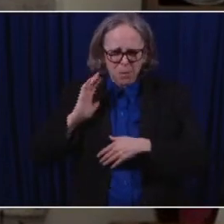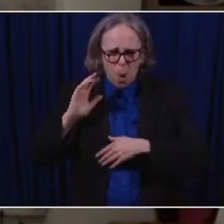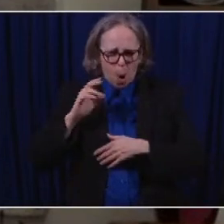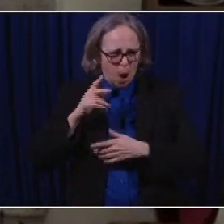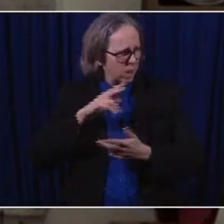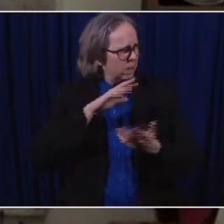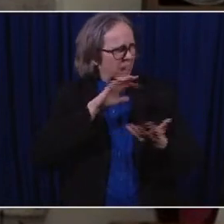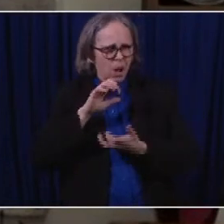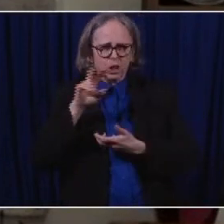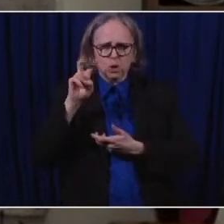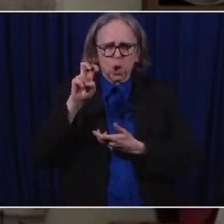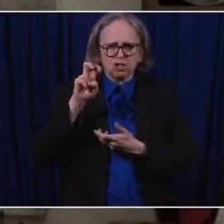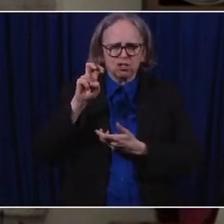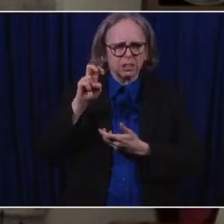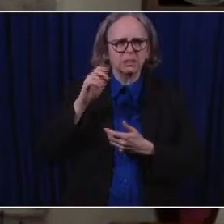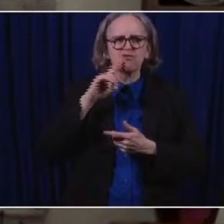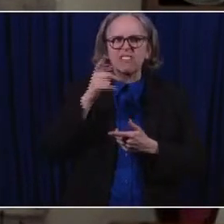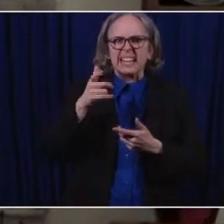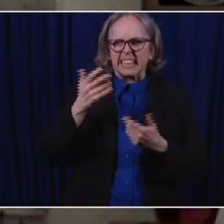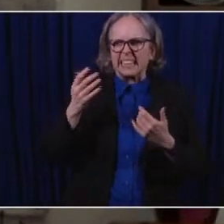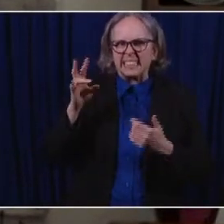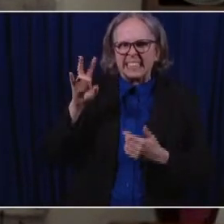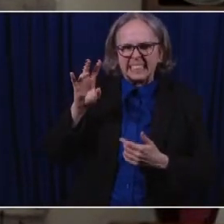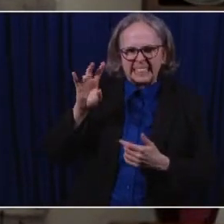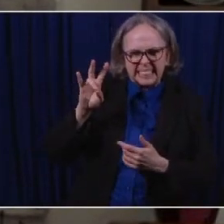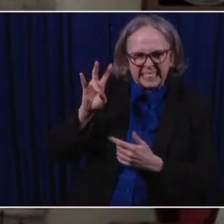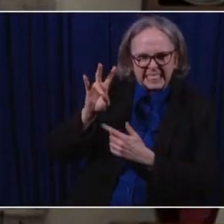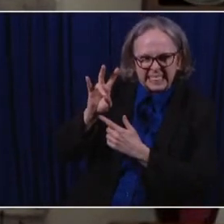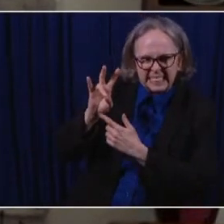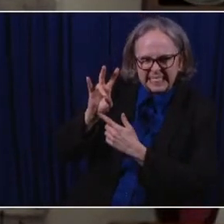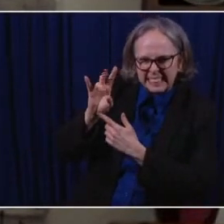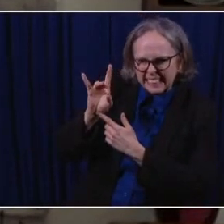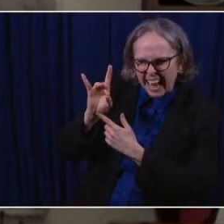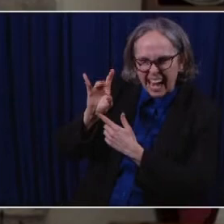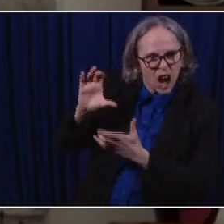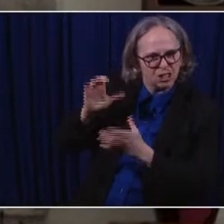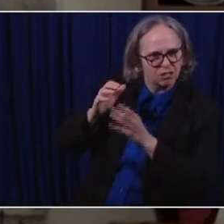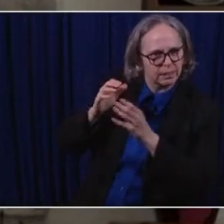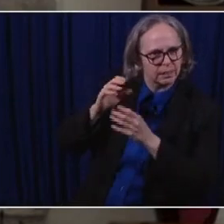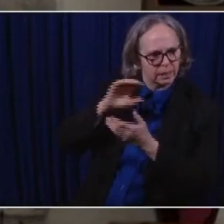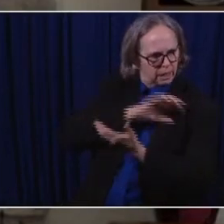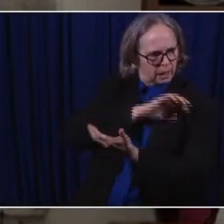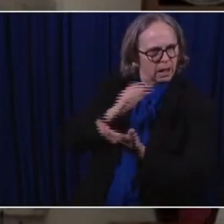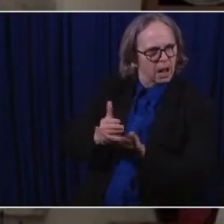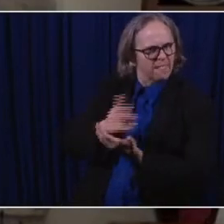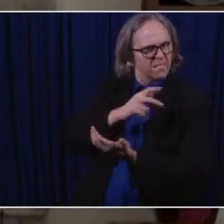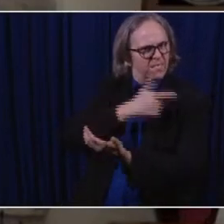week. So thank you all very much. We'll see you next time. See you on Tuesday.